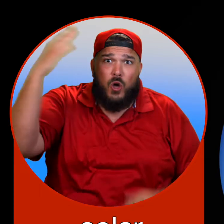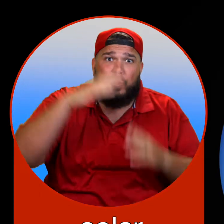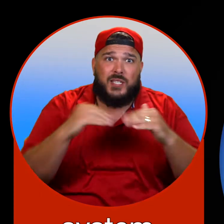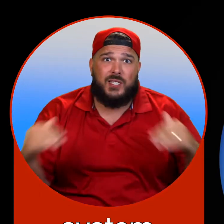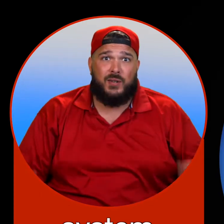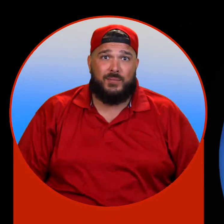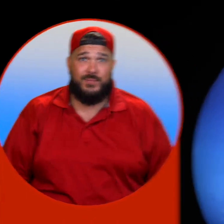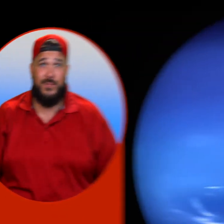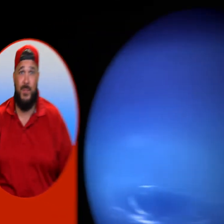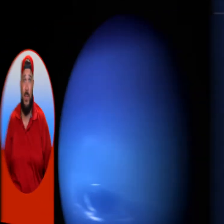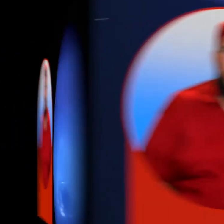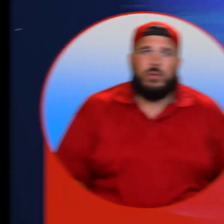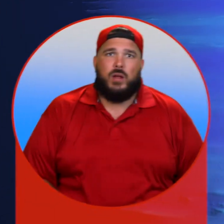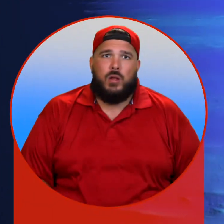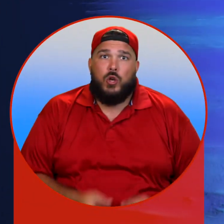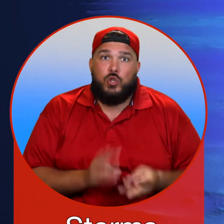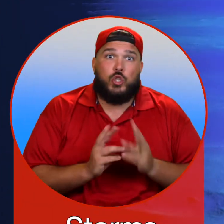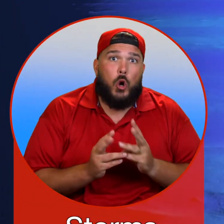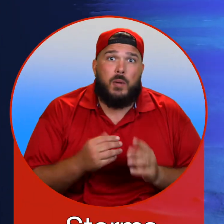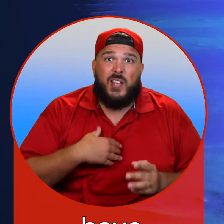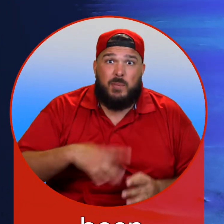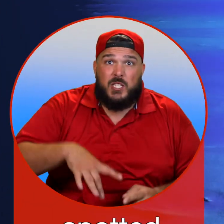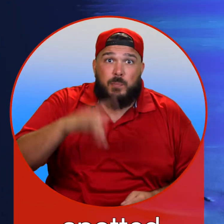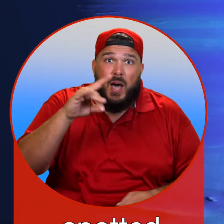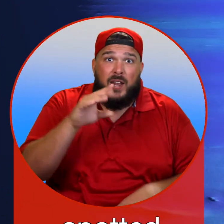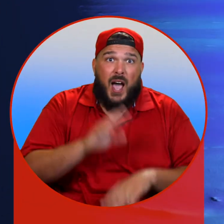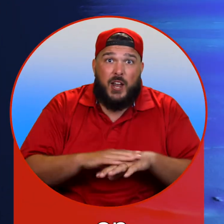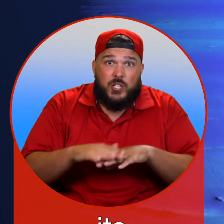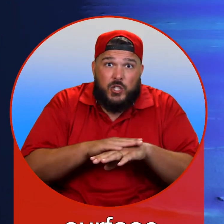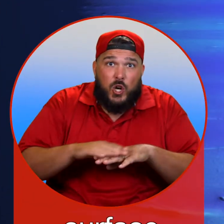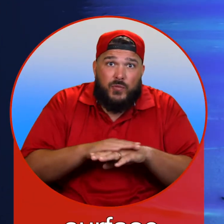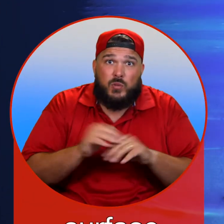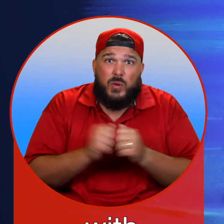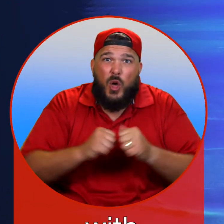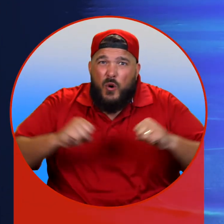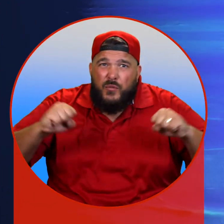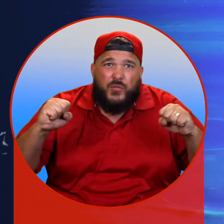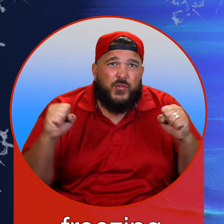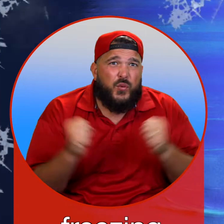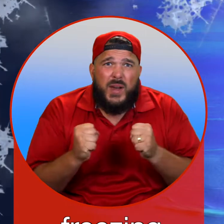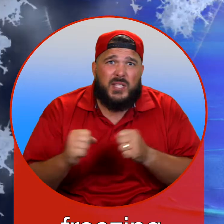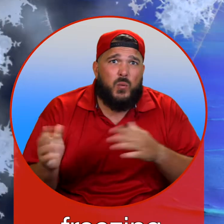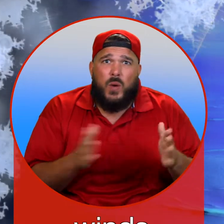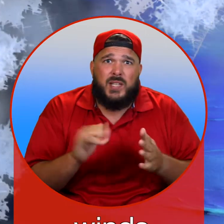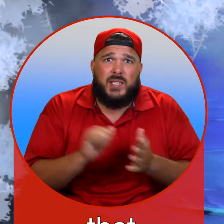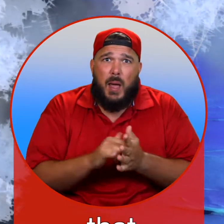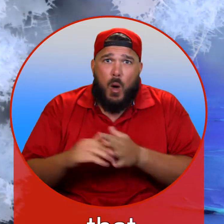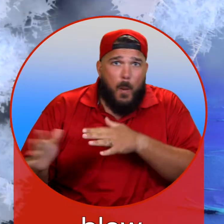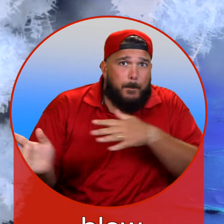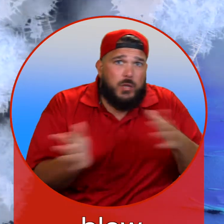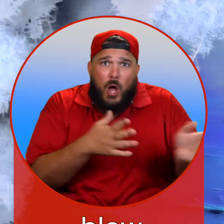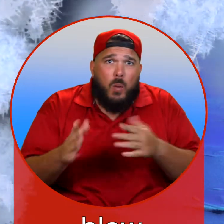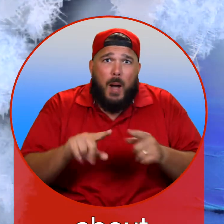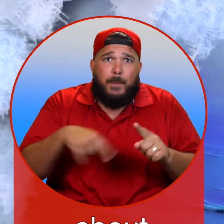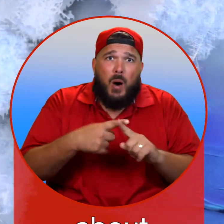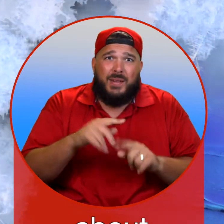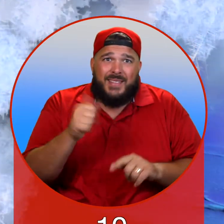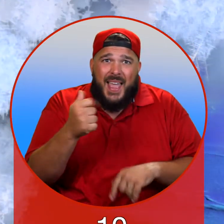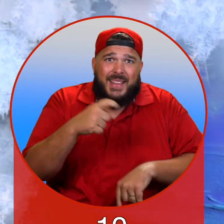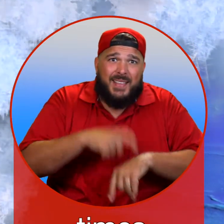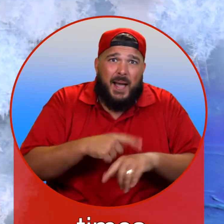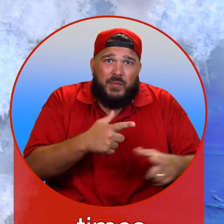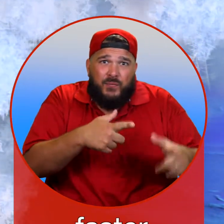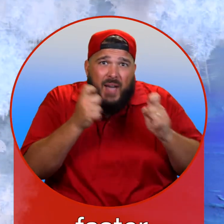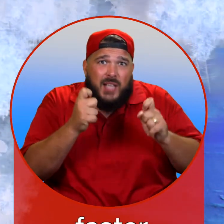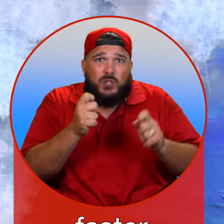our solar system. Storms have been spotted on its surface with freezing winds that blow about